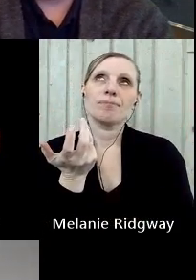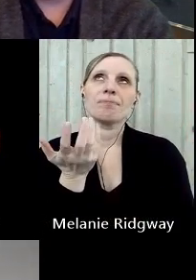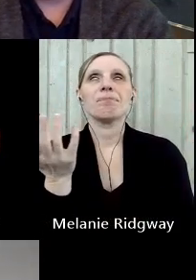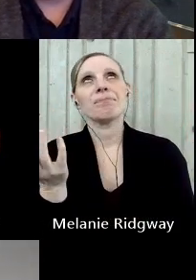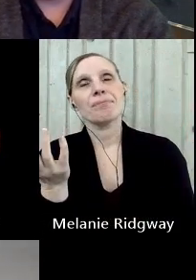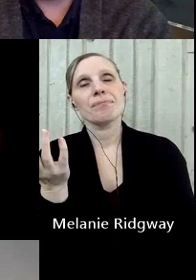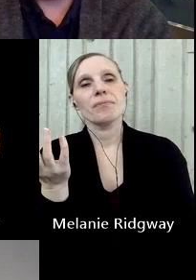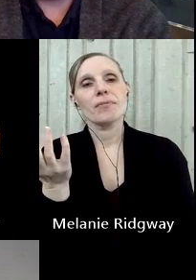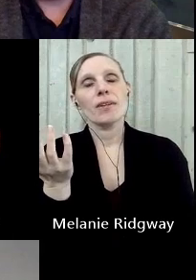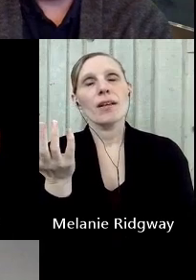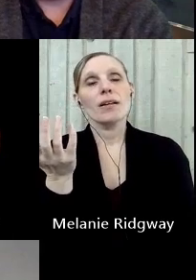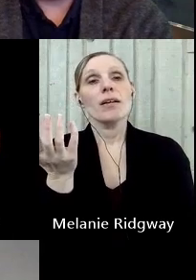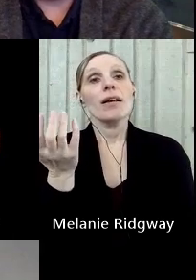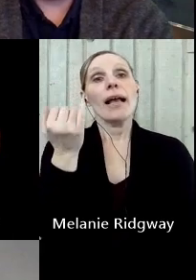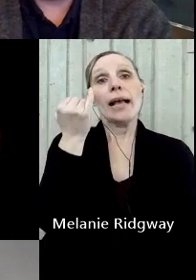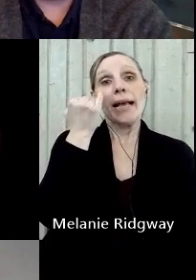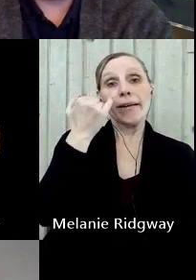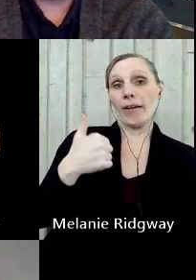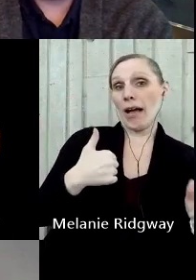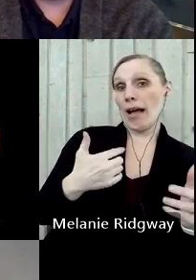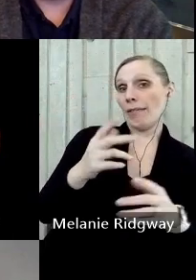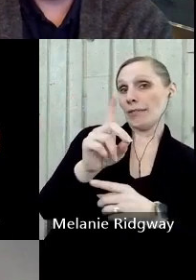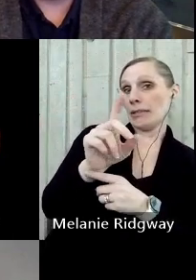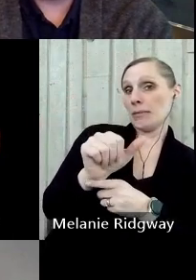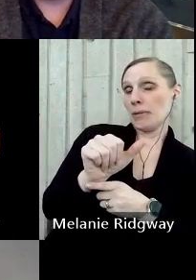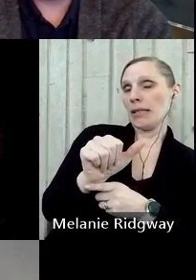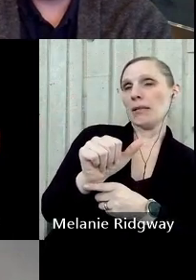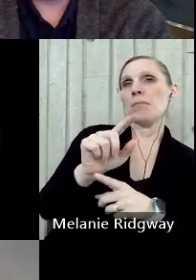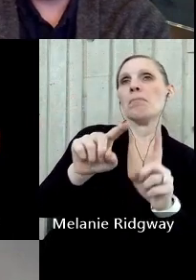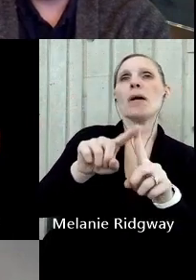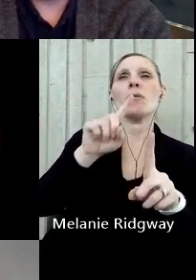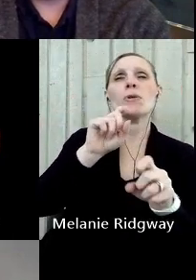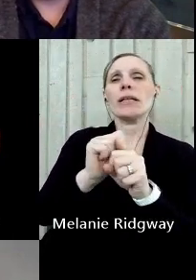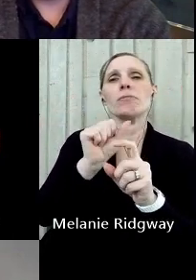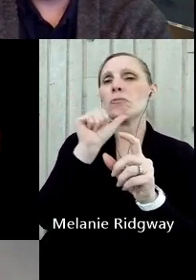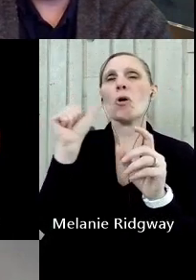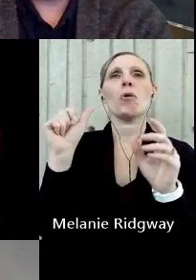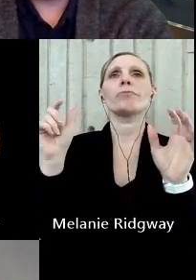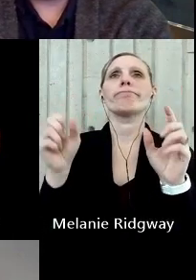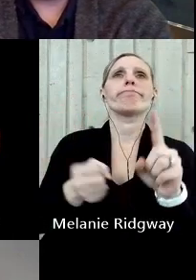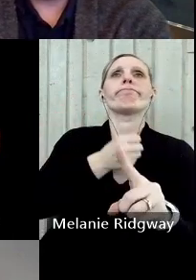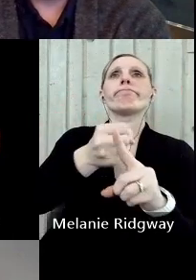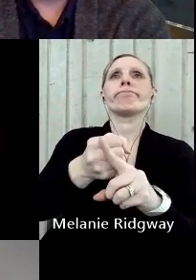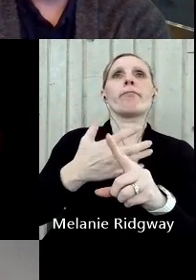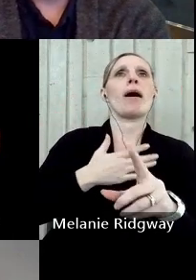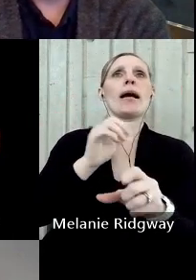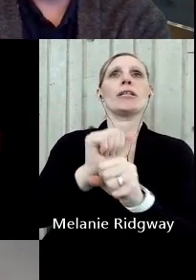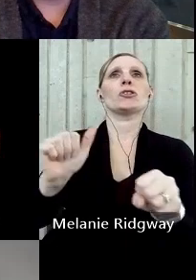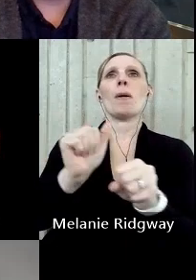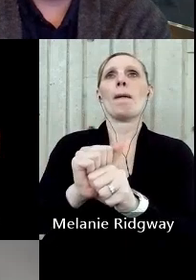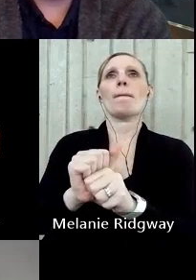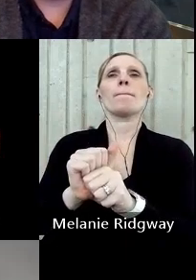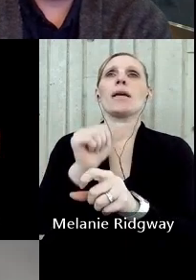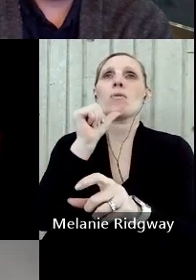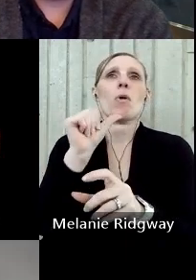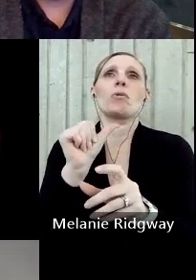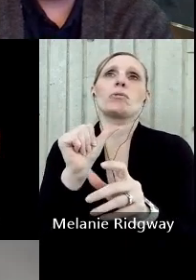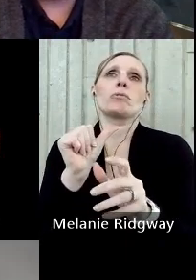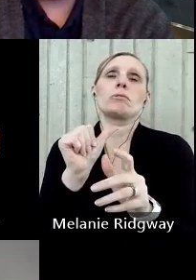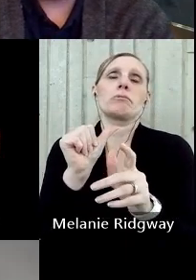If I have a disability and it does not affect my work, it does not affect my employer needing to accommodate me,